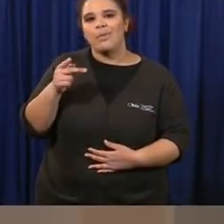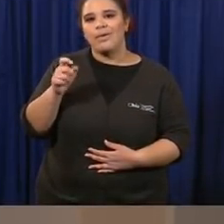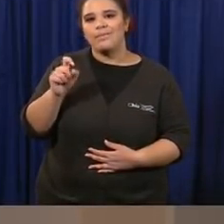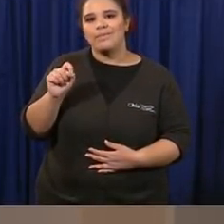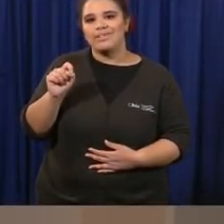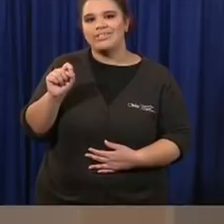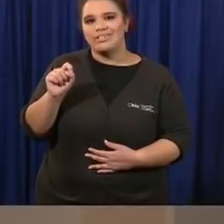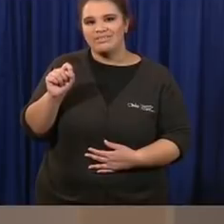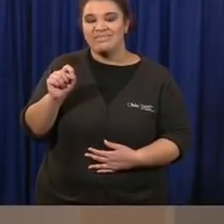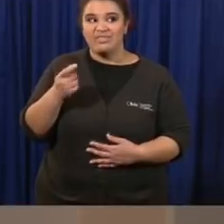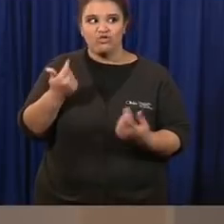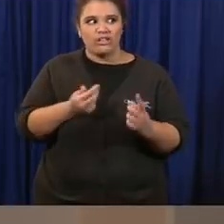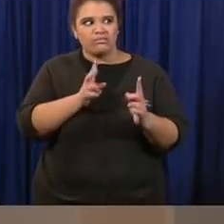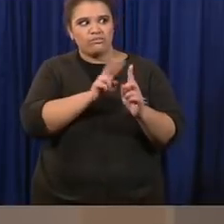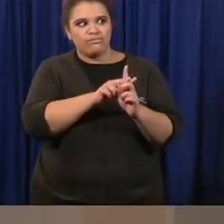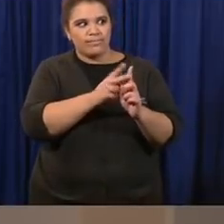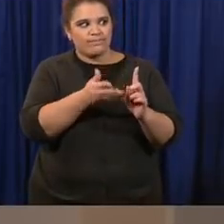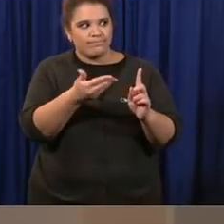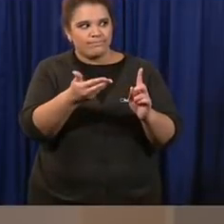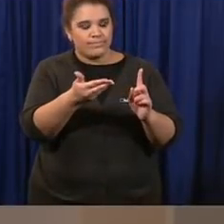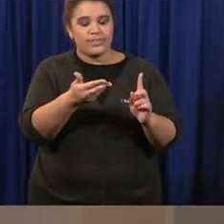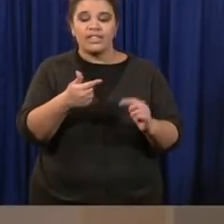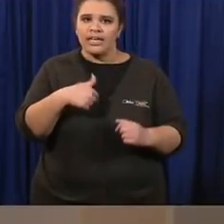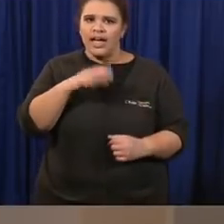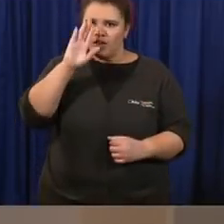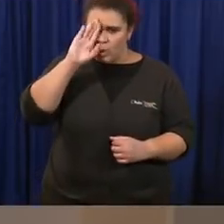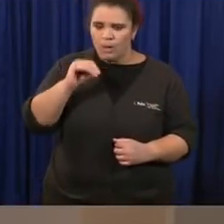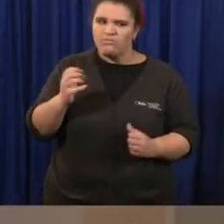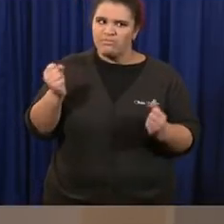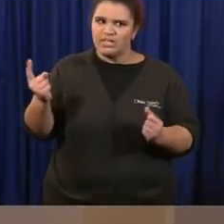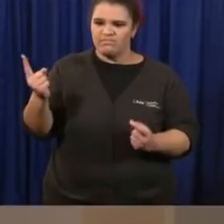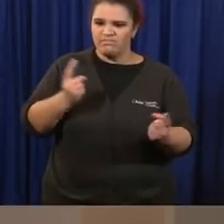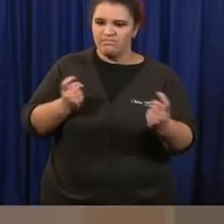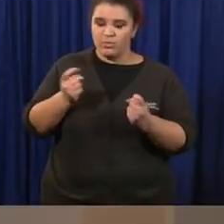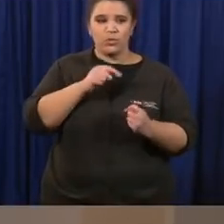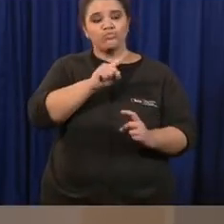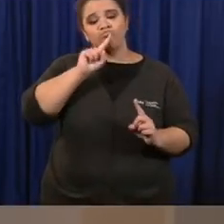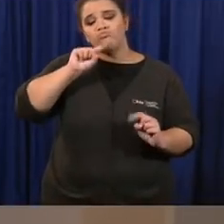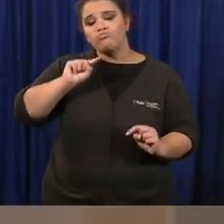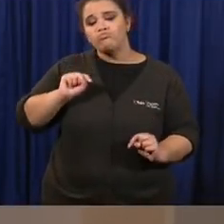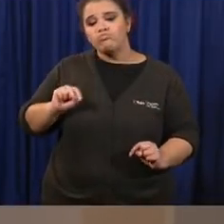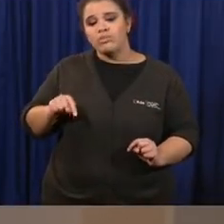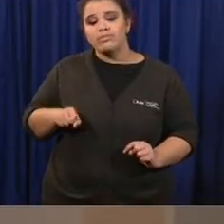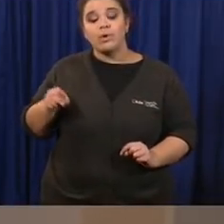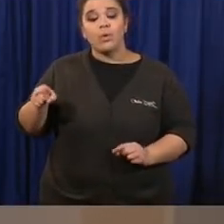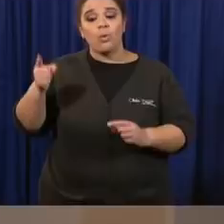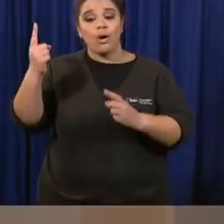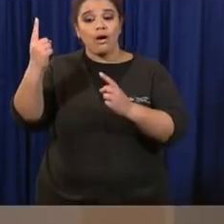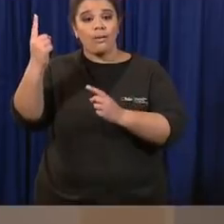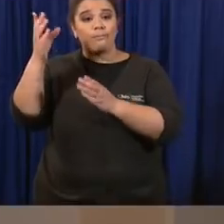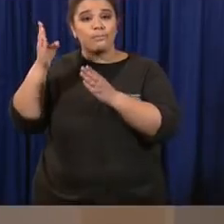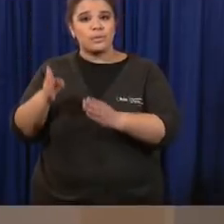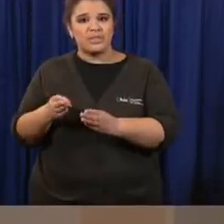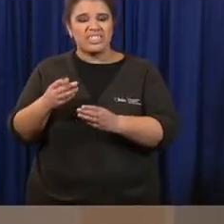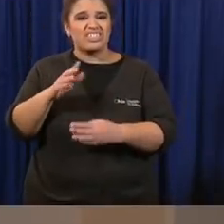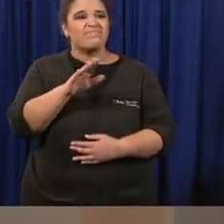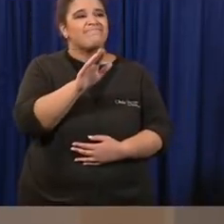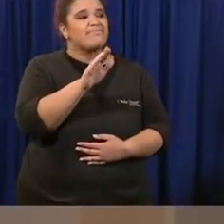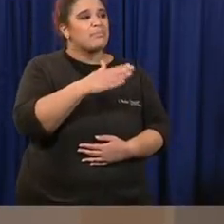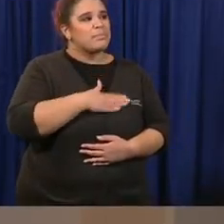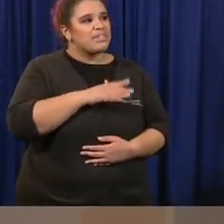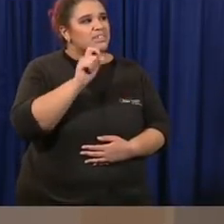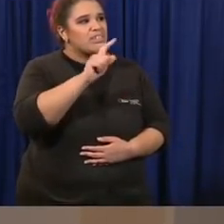already, but one of our viewers wants me to ask about what advice you have for someone who's been having a lot of trouble getting their claim